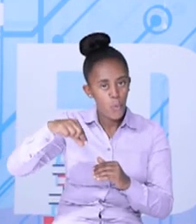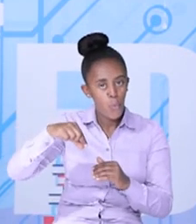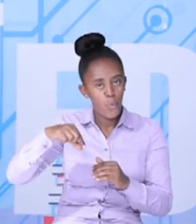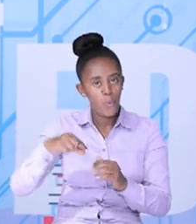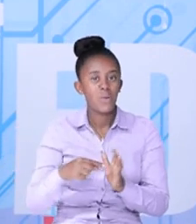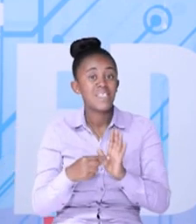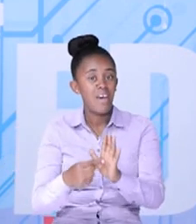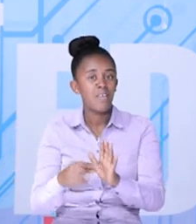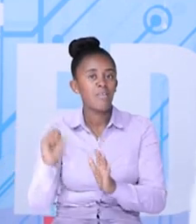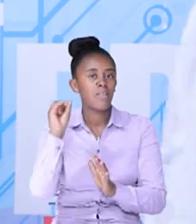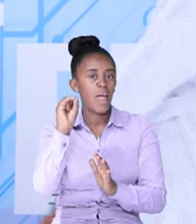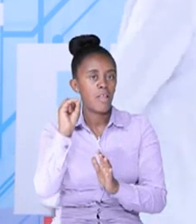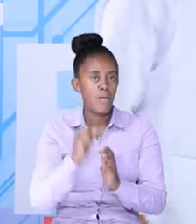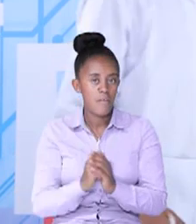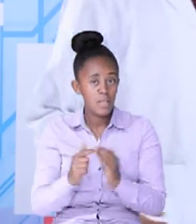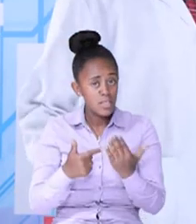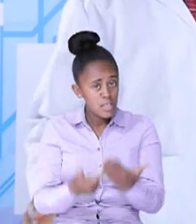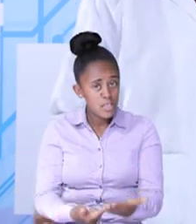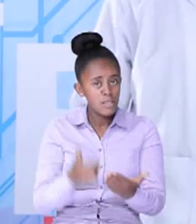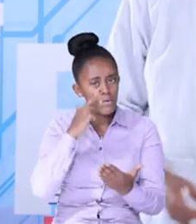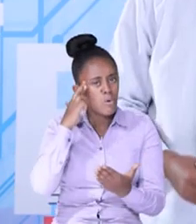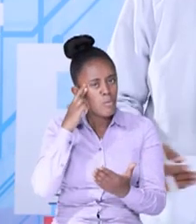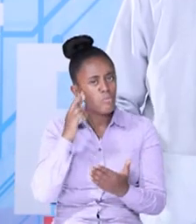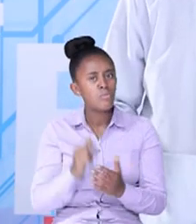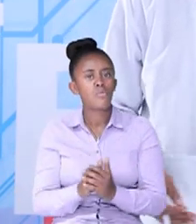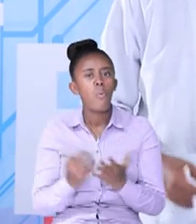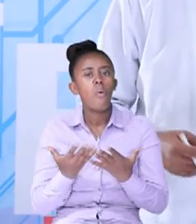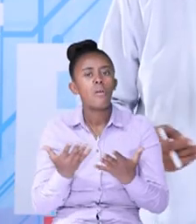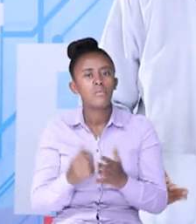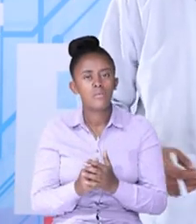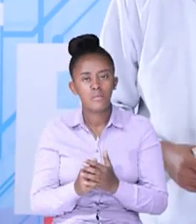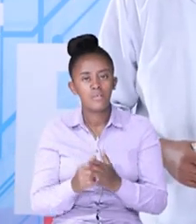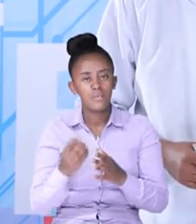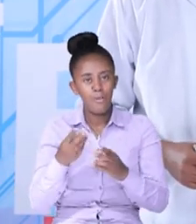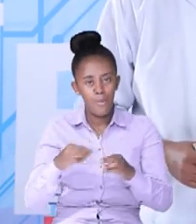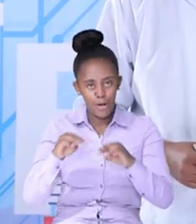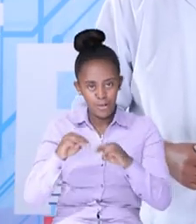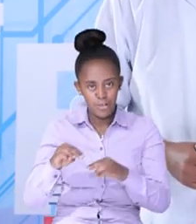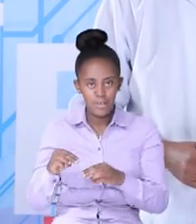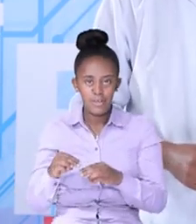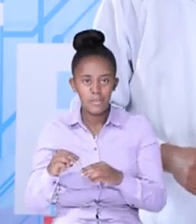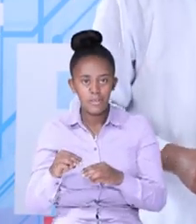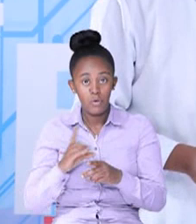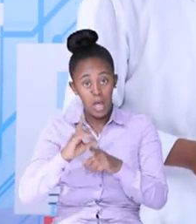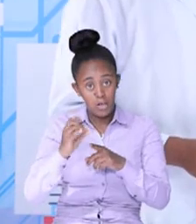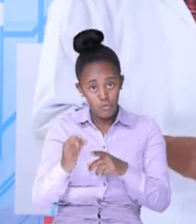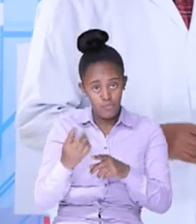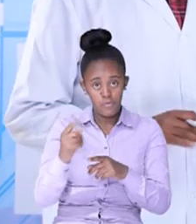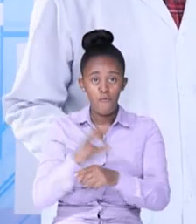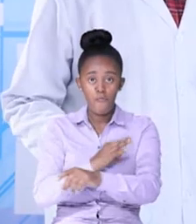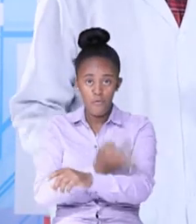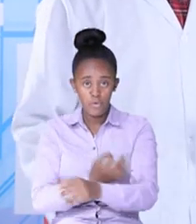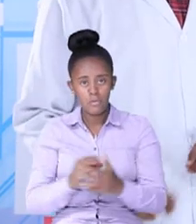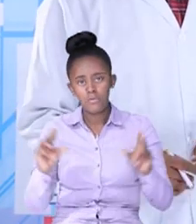sine theta. In this case, what is the magnitude and direction of the force? Well,